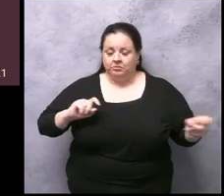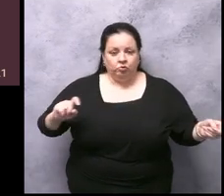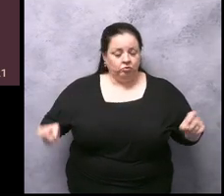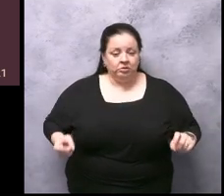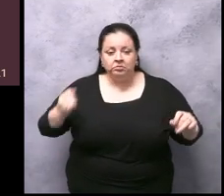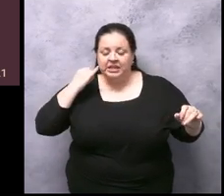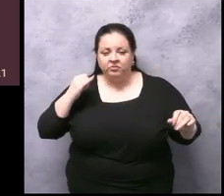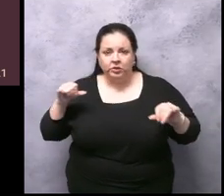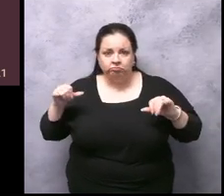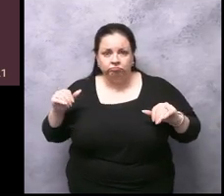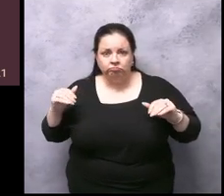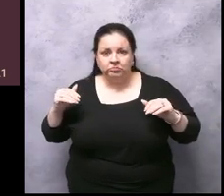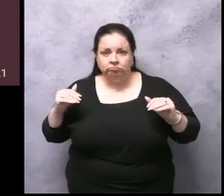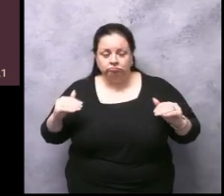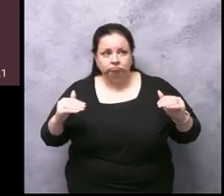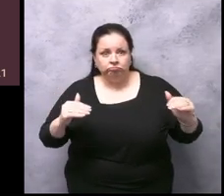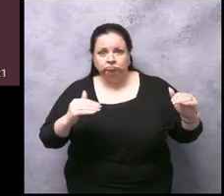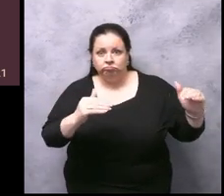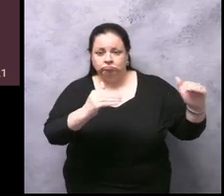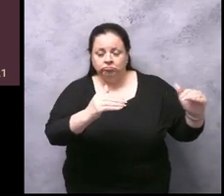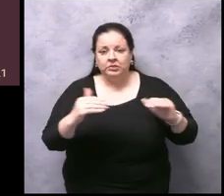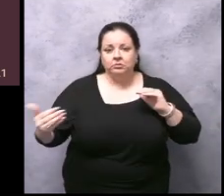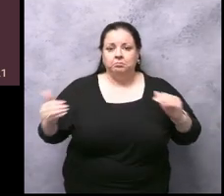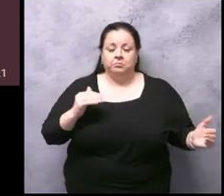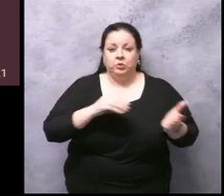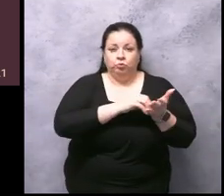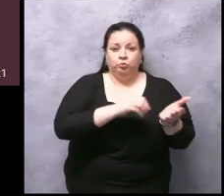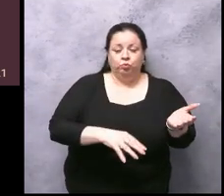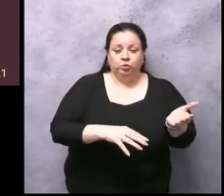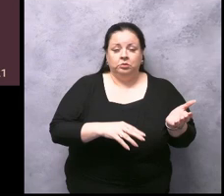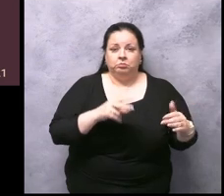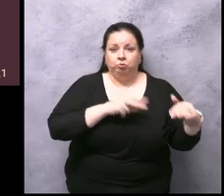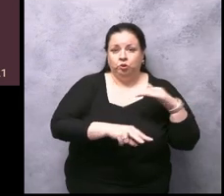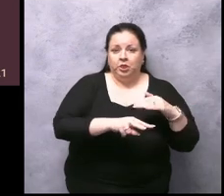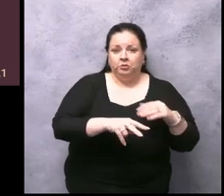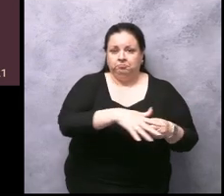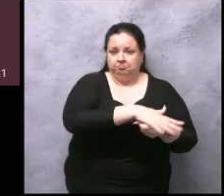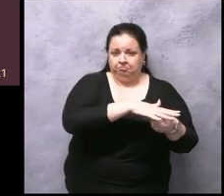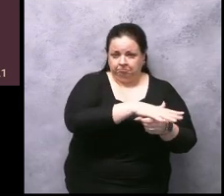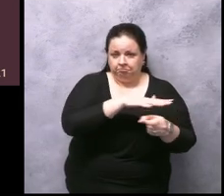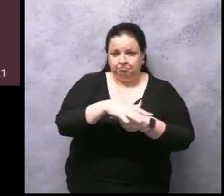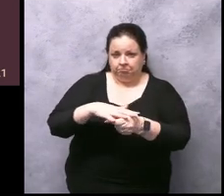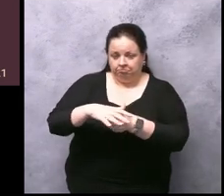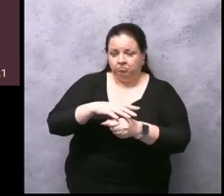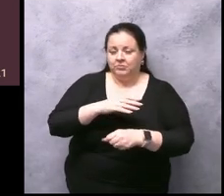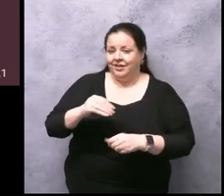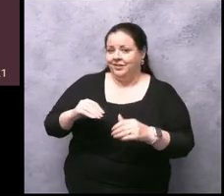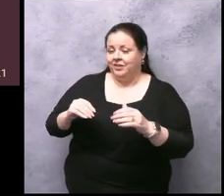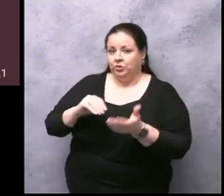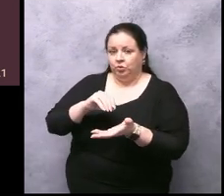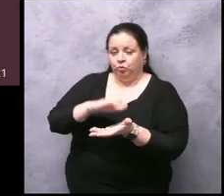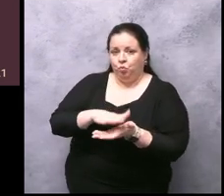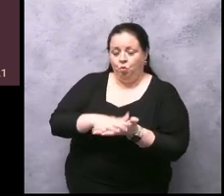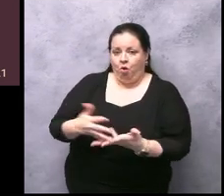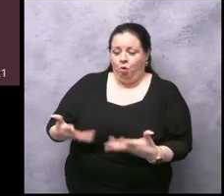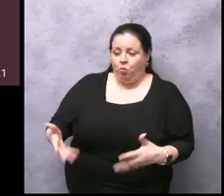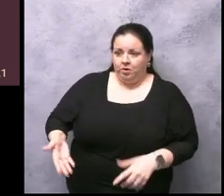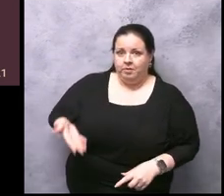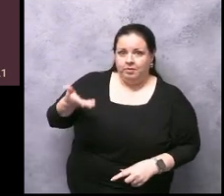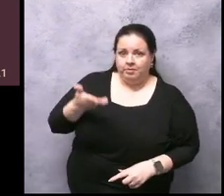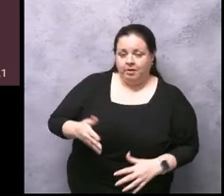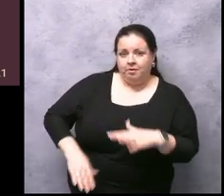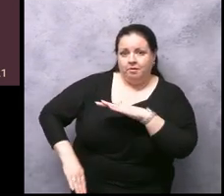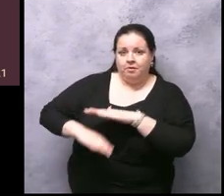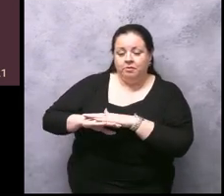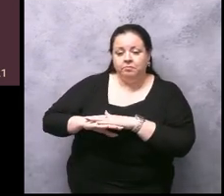we compare the number of students projected to live in each attendance zone to the capacity of the existing schools now,